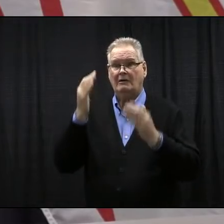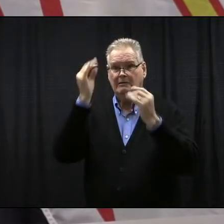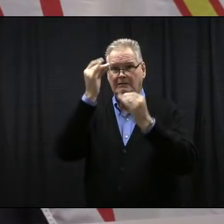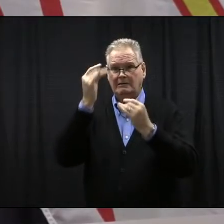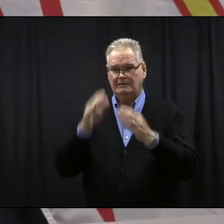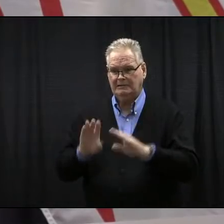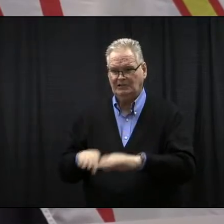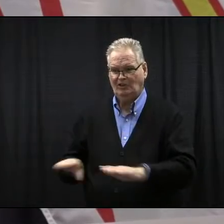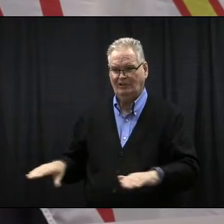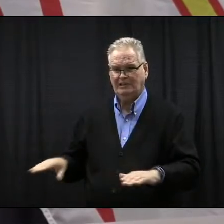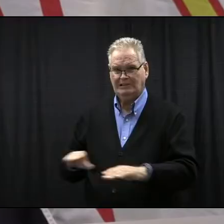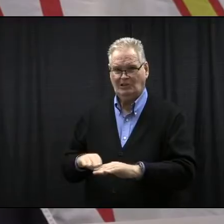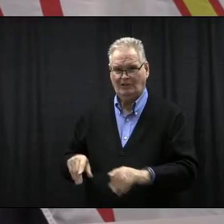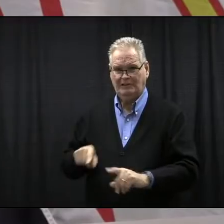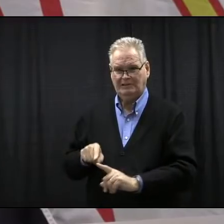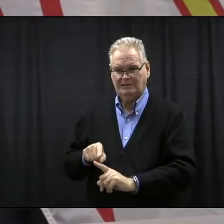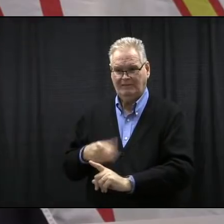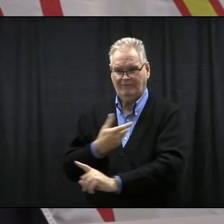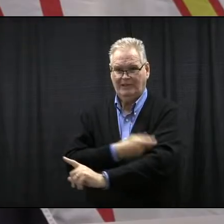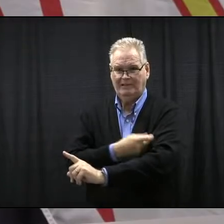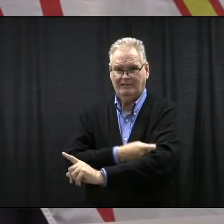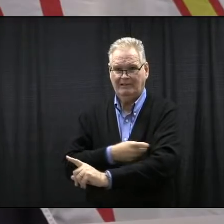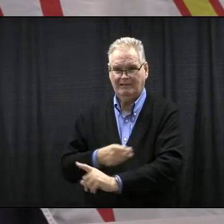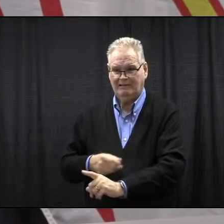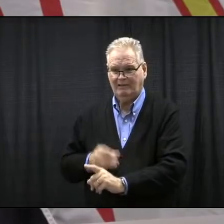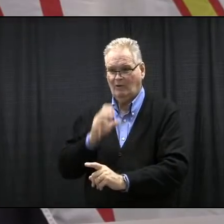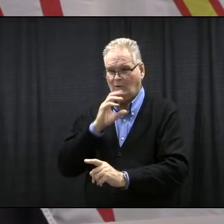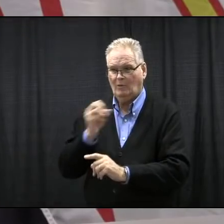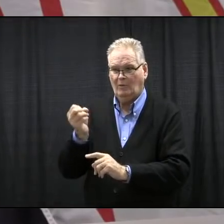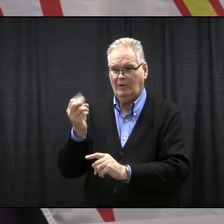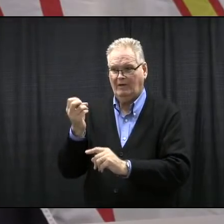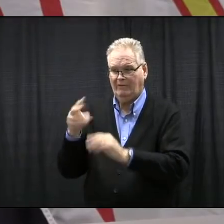the new year. And that's about